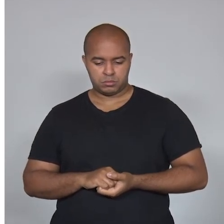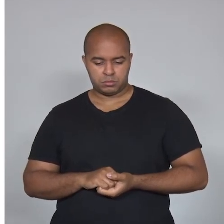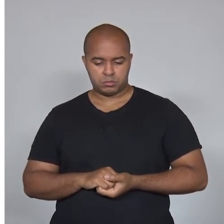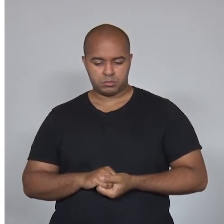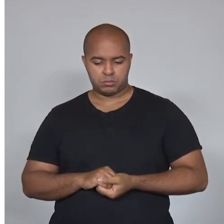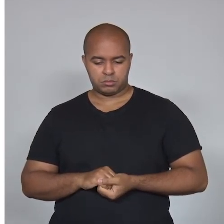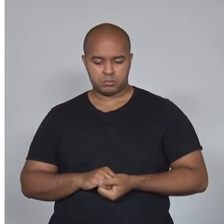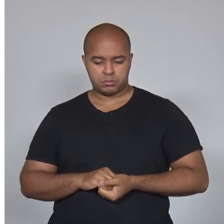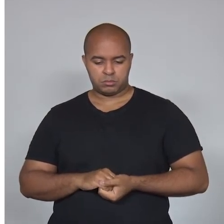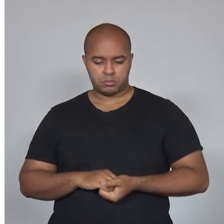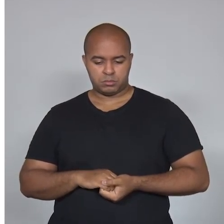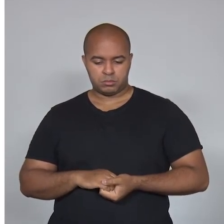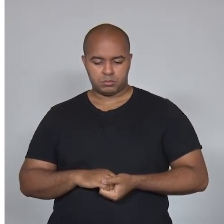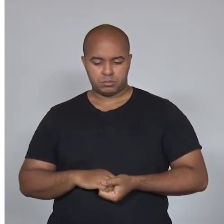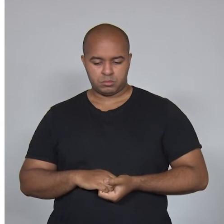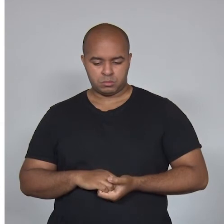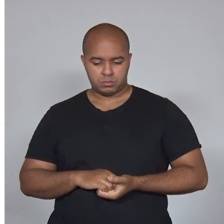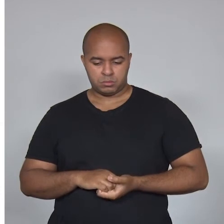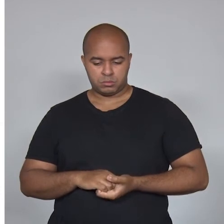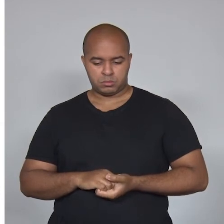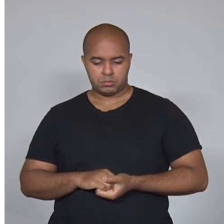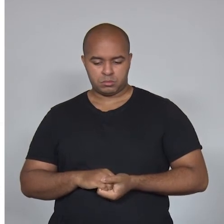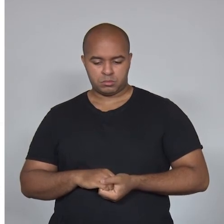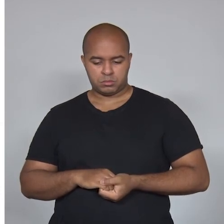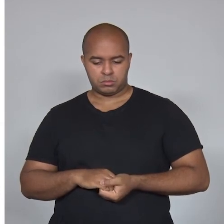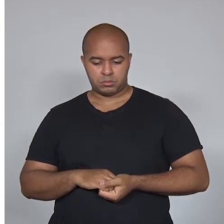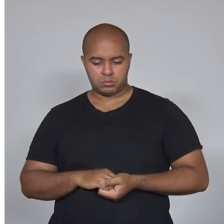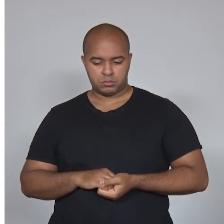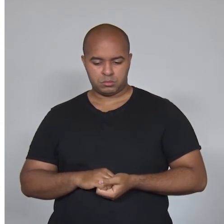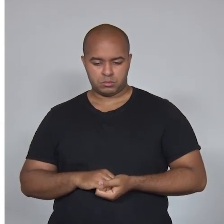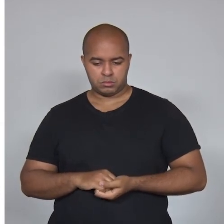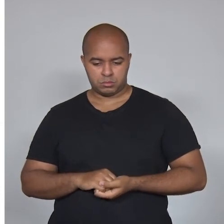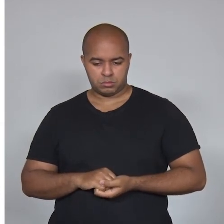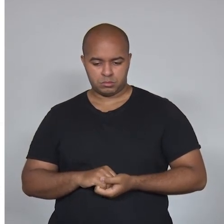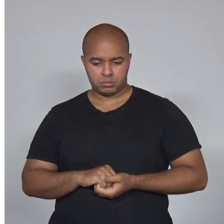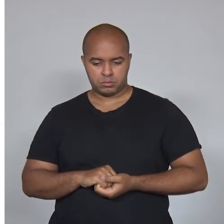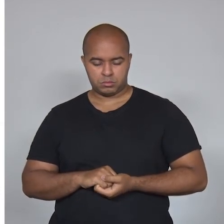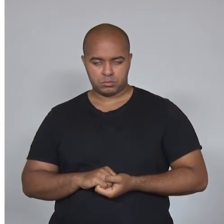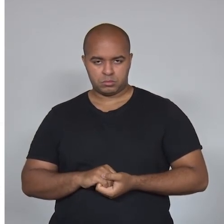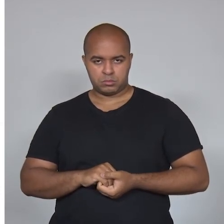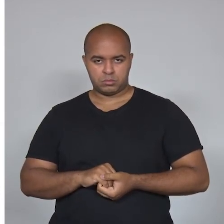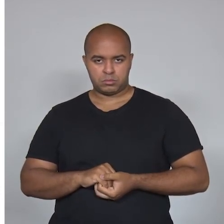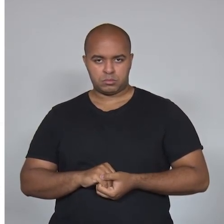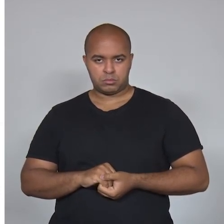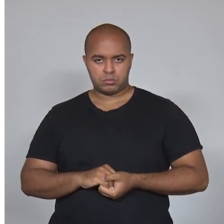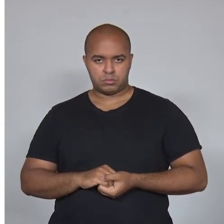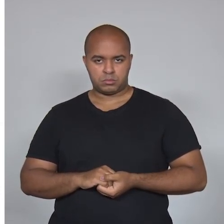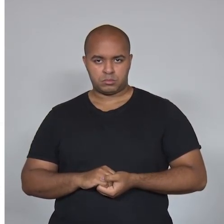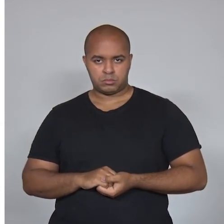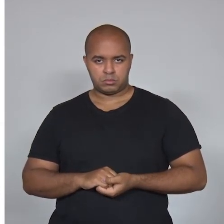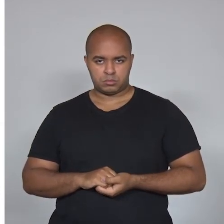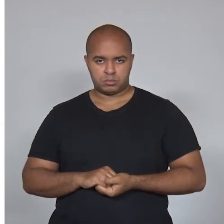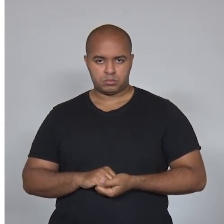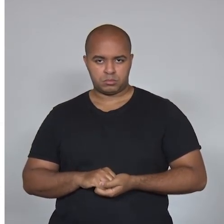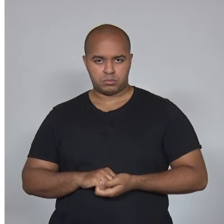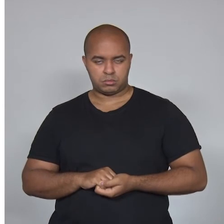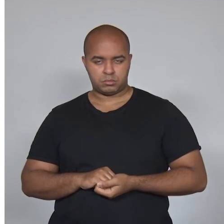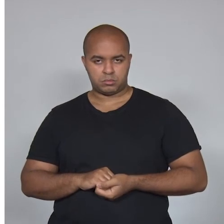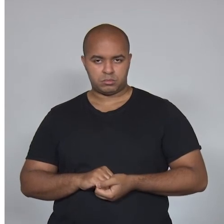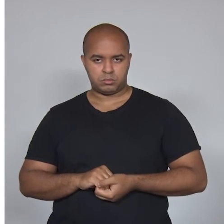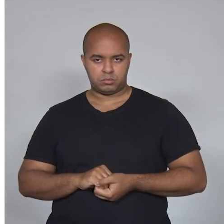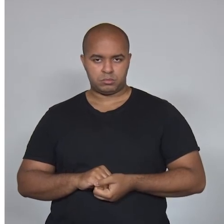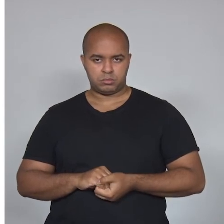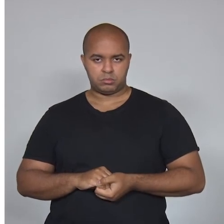deployed. Yet another theory suggested that soldiers brought it home from China, where it